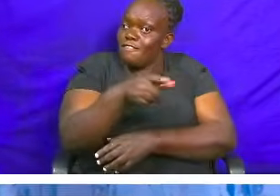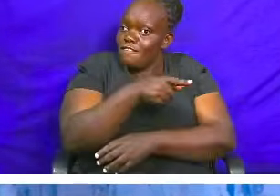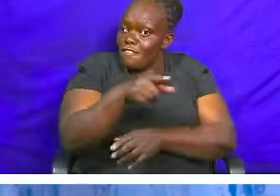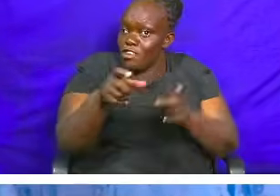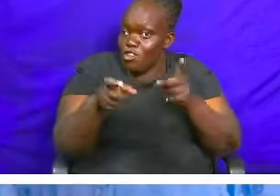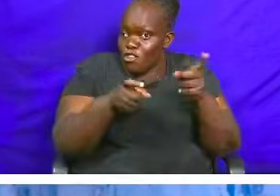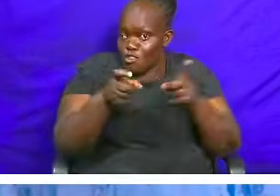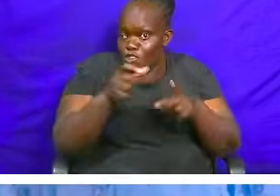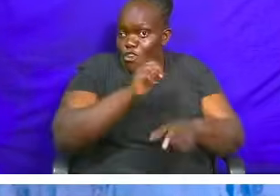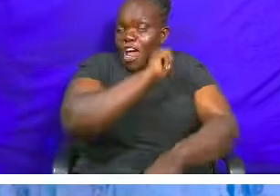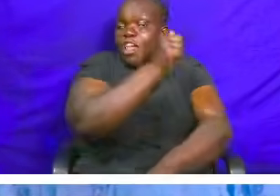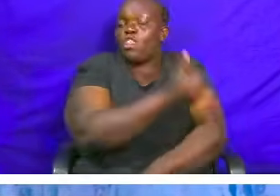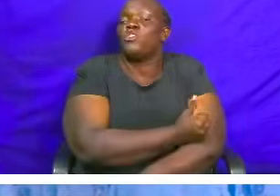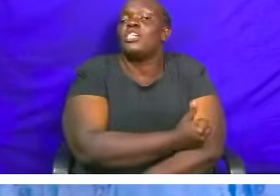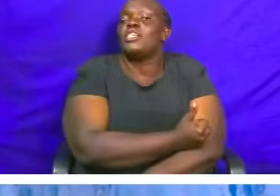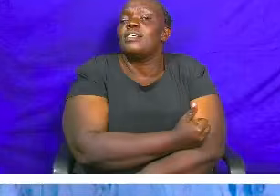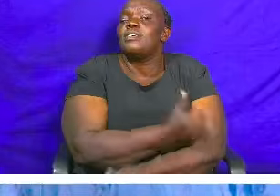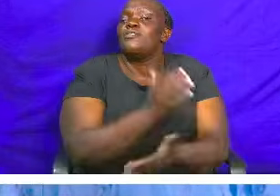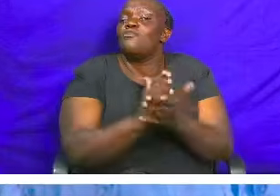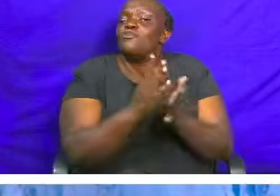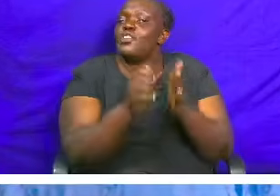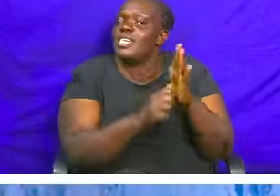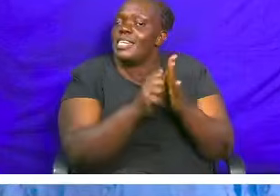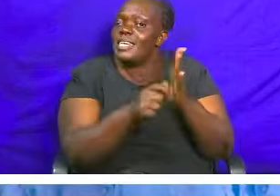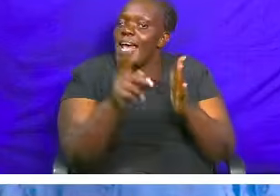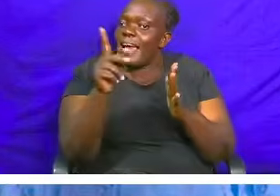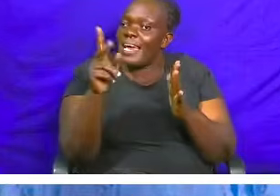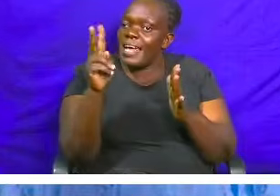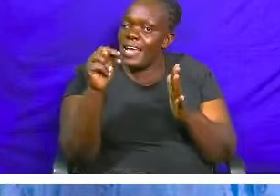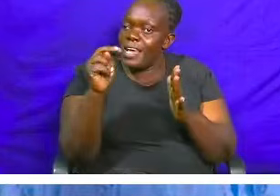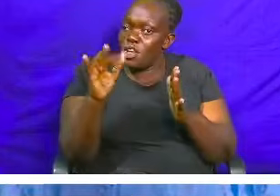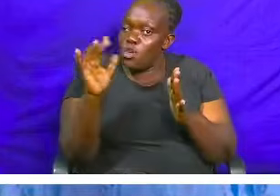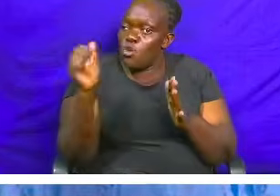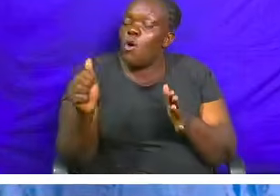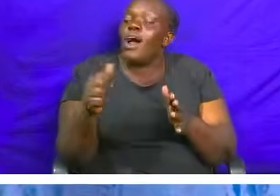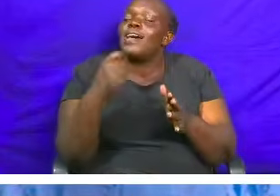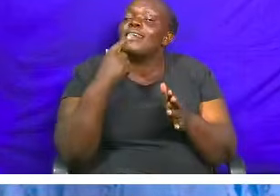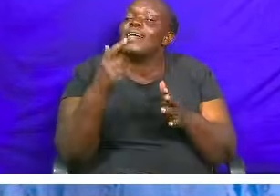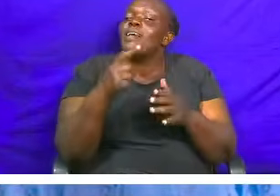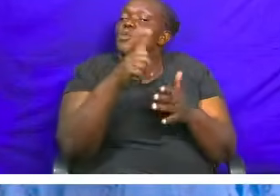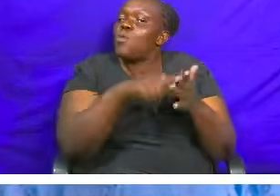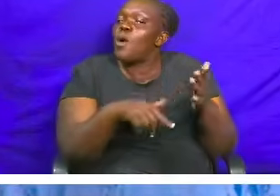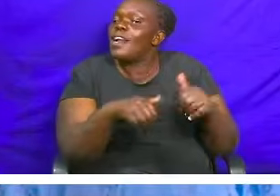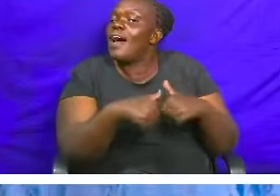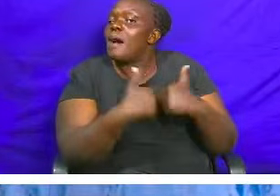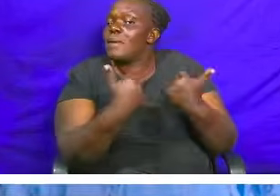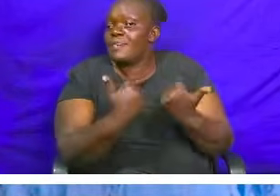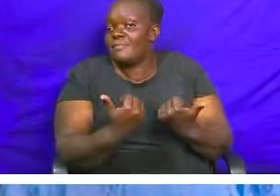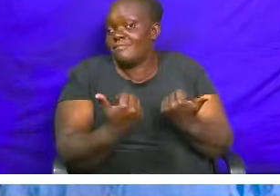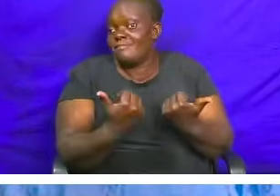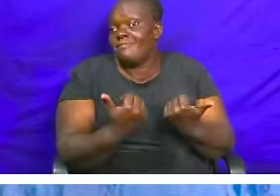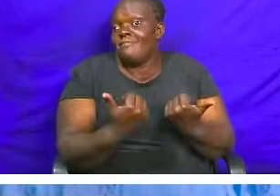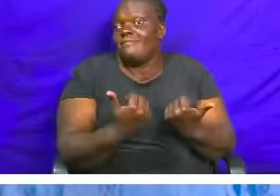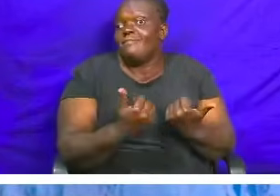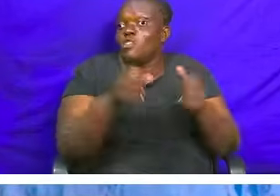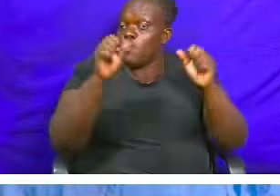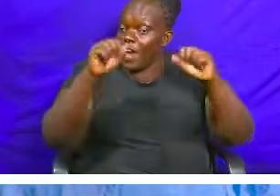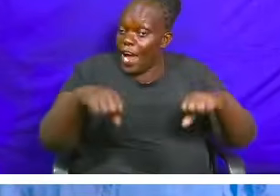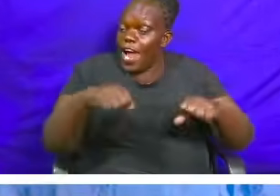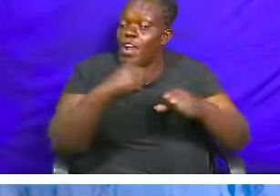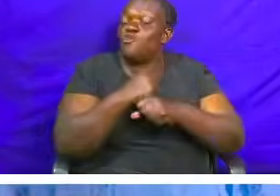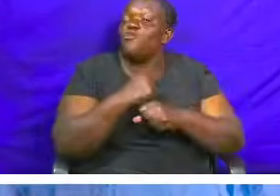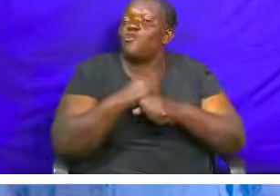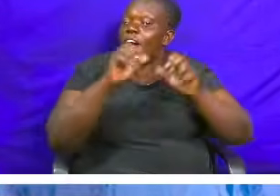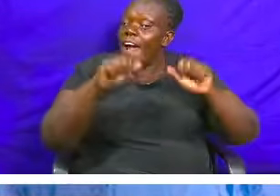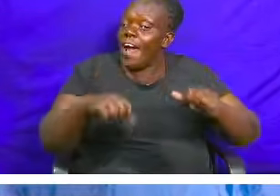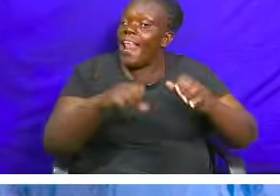Regulatory Authority, Engineer Kenywa, atatuambia zaidi kuhusu ni nini hiki ambacho tunaweza kufanya ama